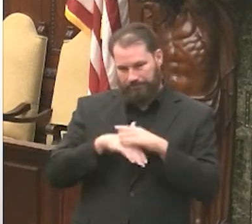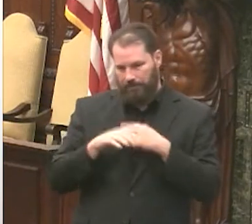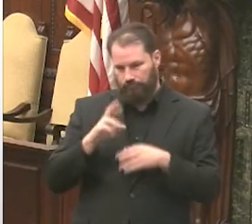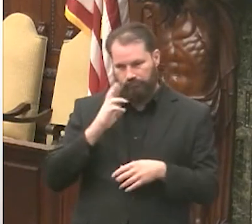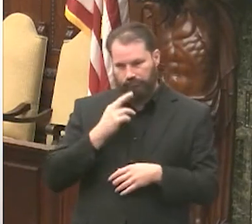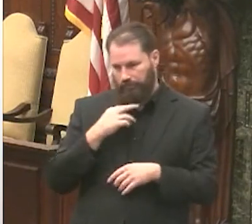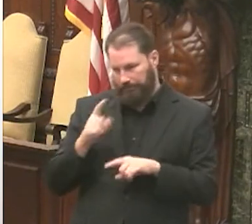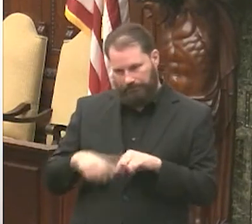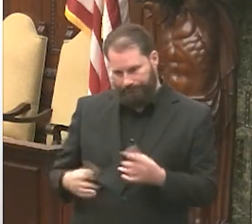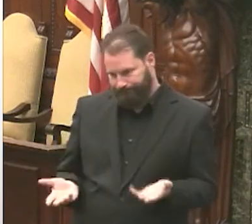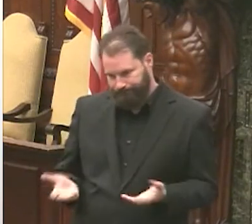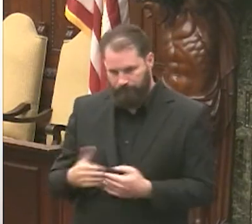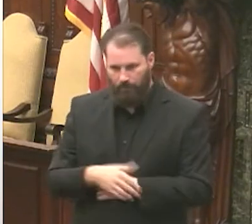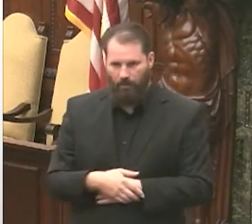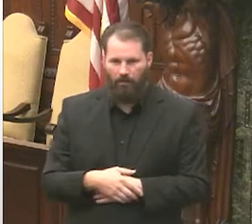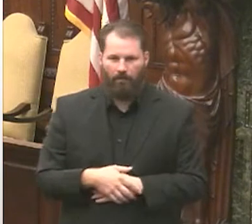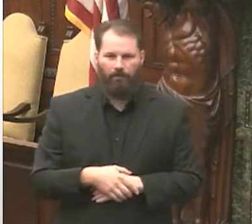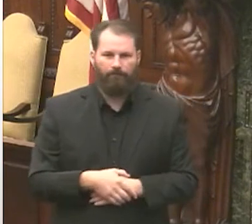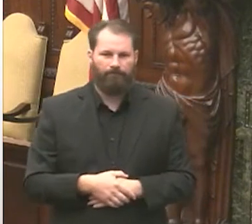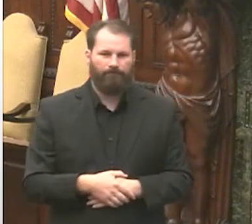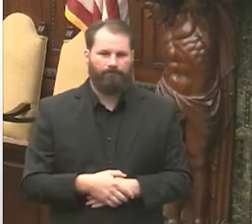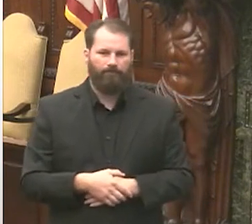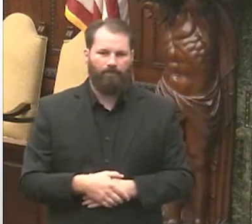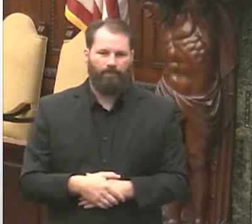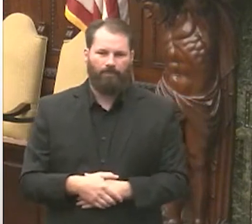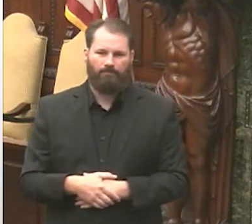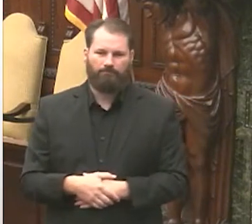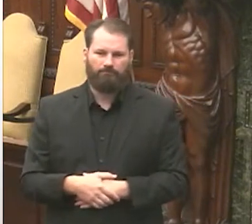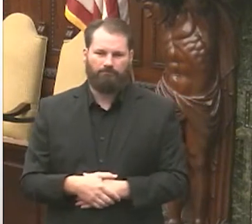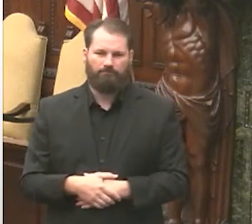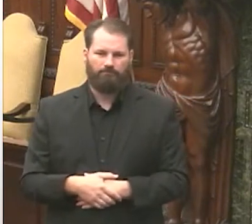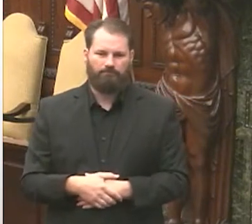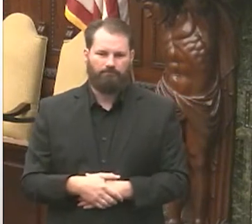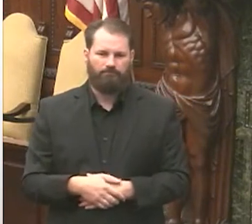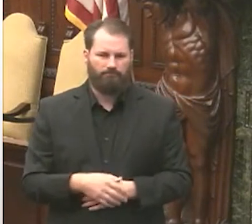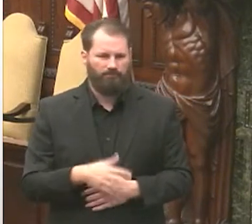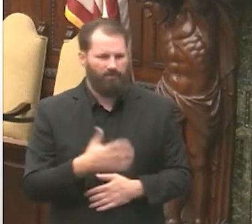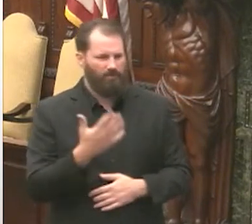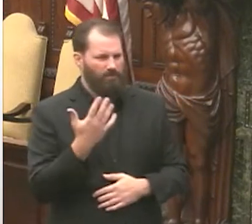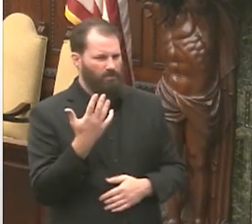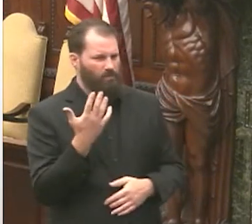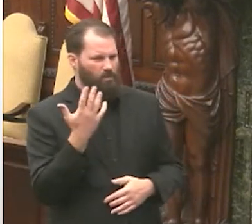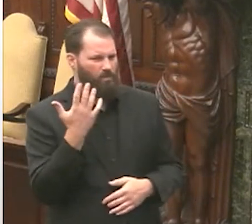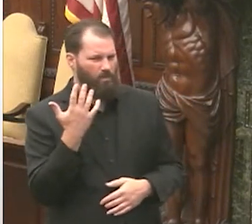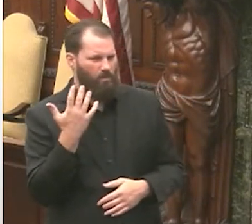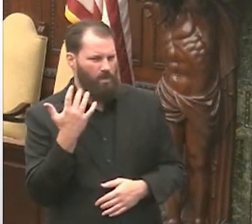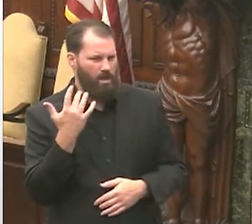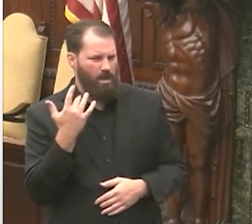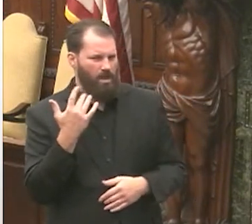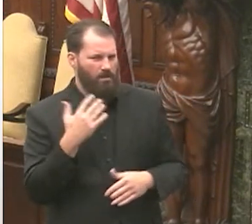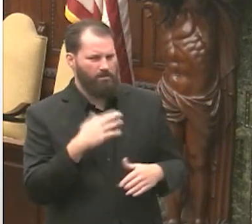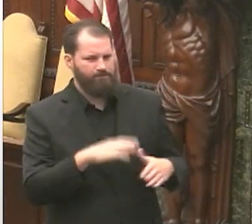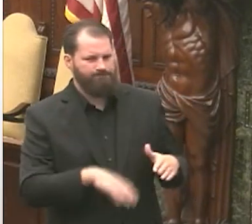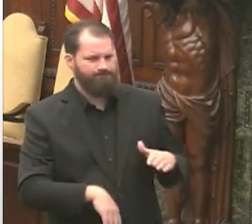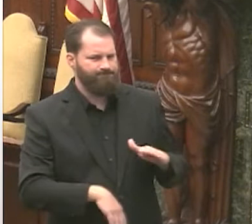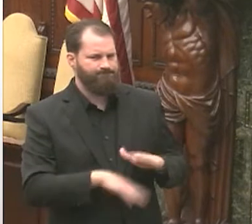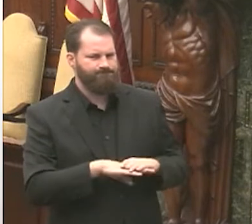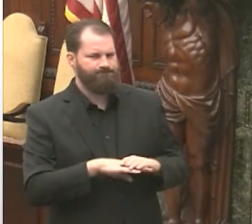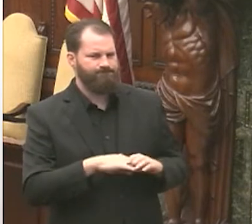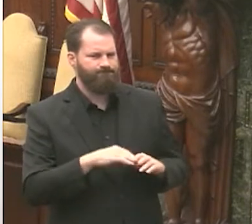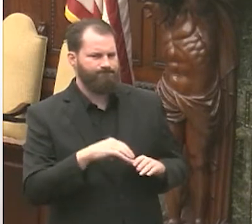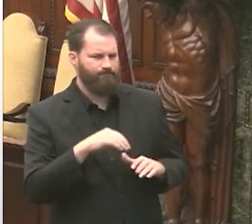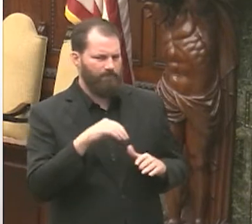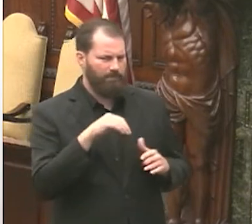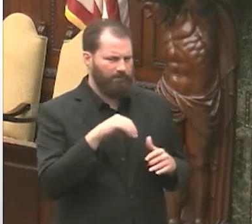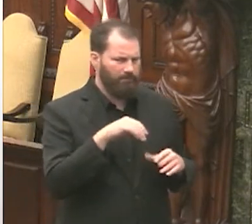25 people at indoors. Does that apply to these restaurants? So can a restaurant with a capacity of 100 have 50 people, or do they still have to have 25 or less? Now